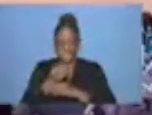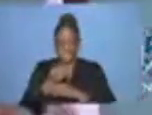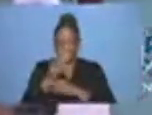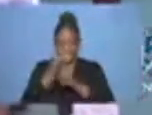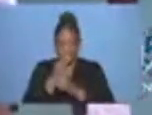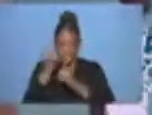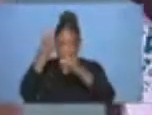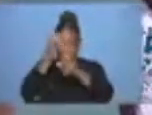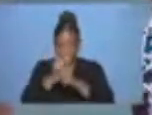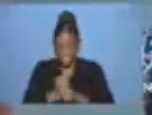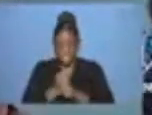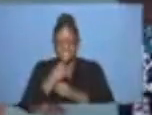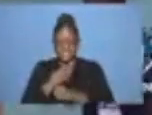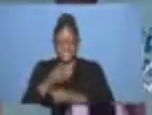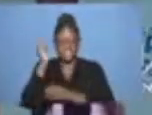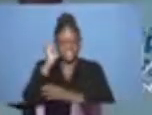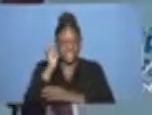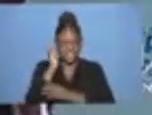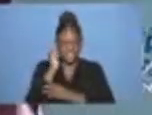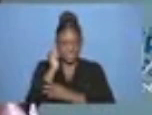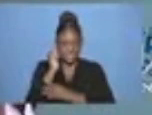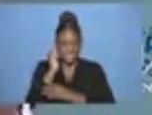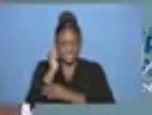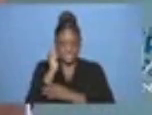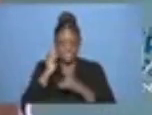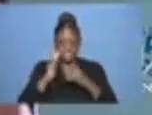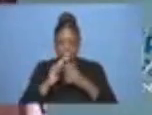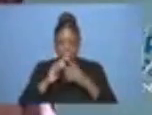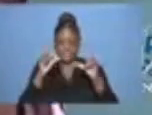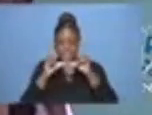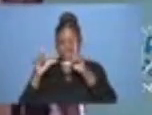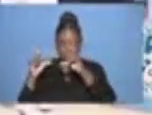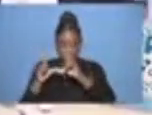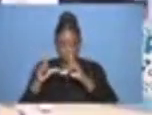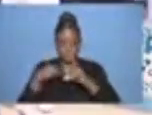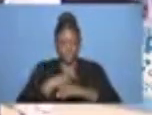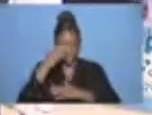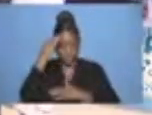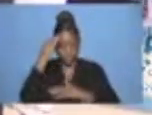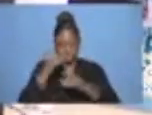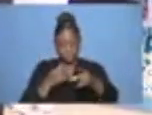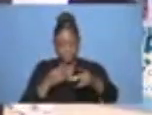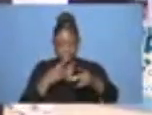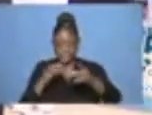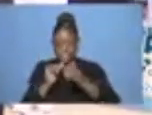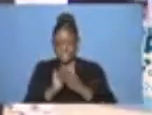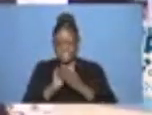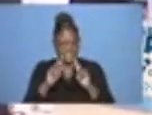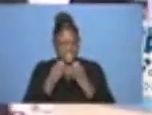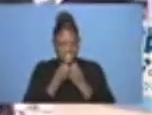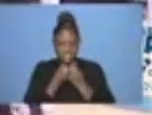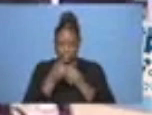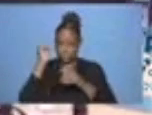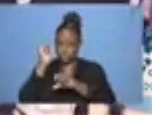game is just a testament to the level that we capable of. The team is just, you know, physical dogs. You know, just want